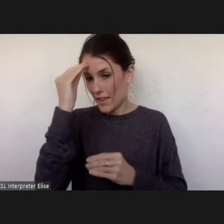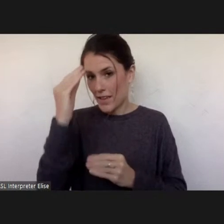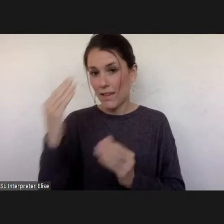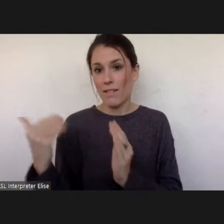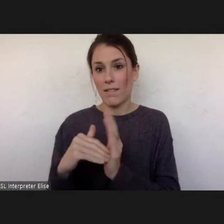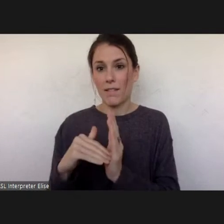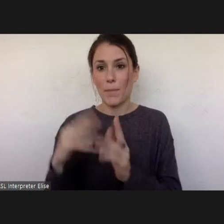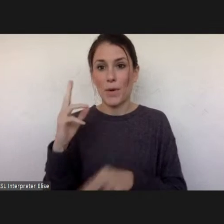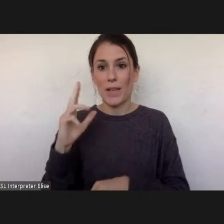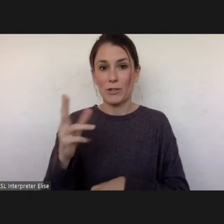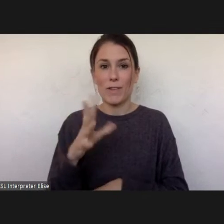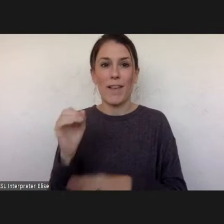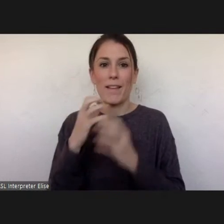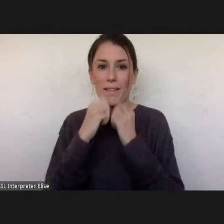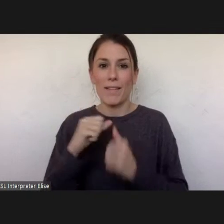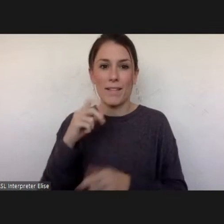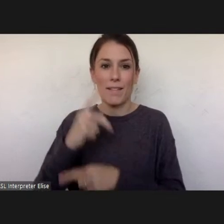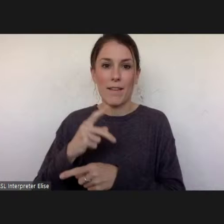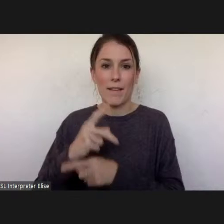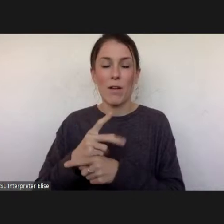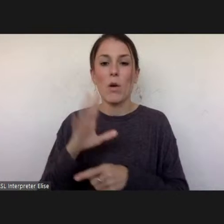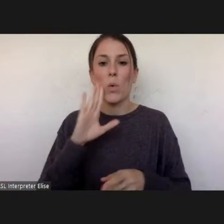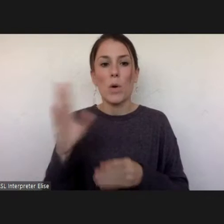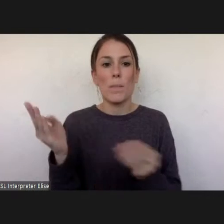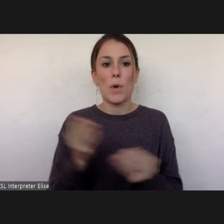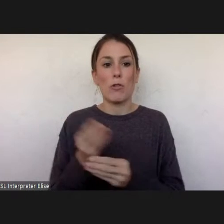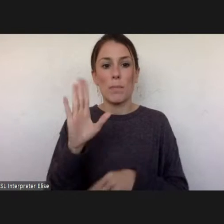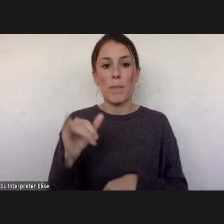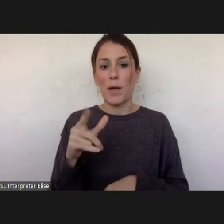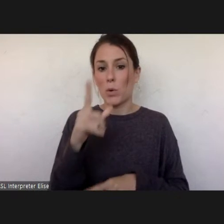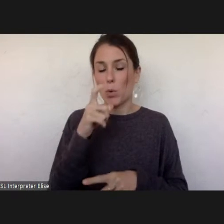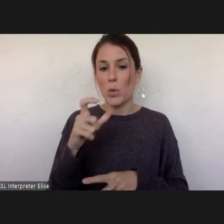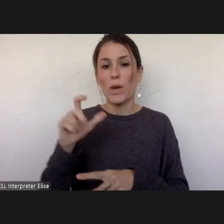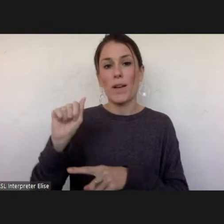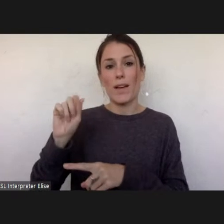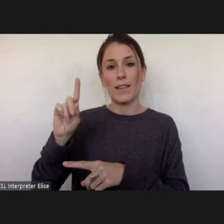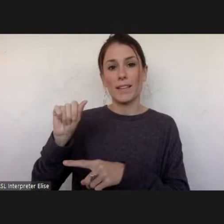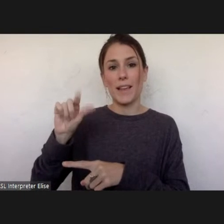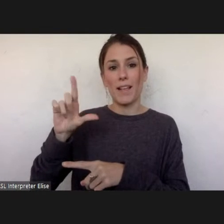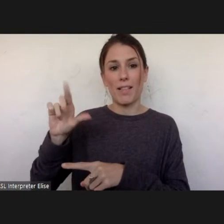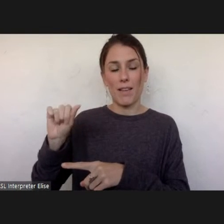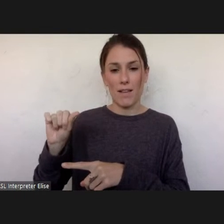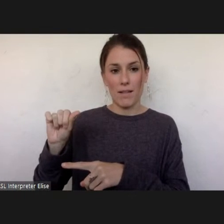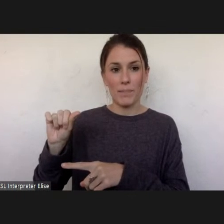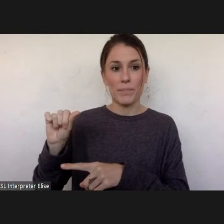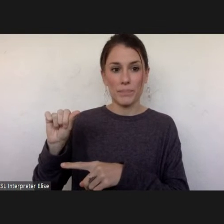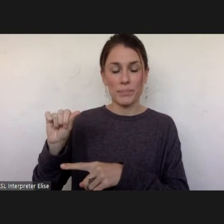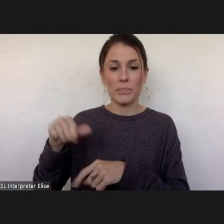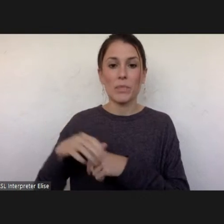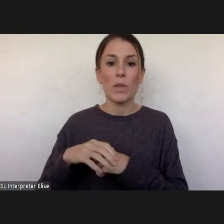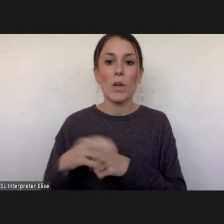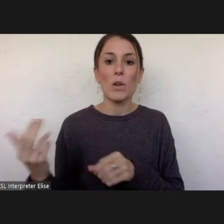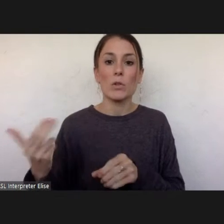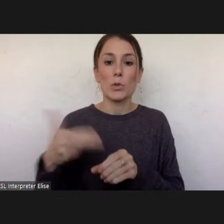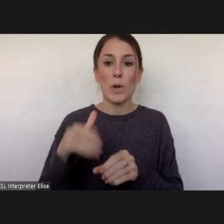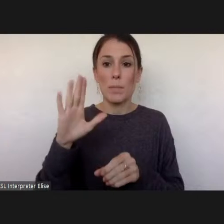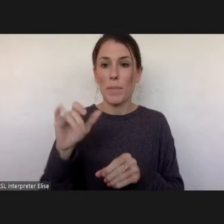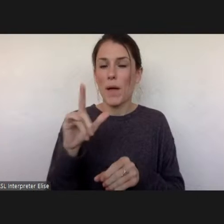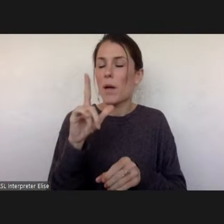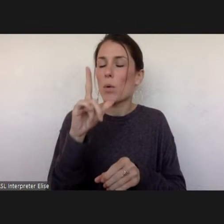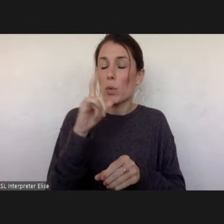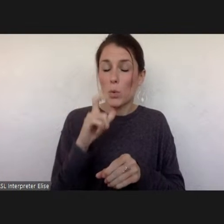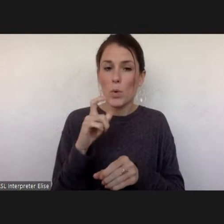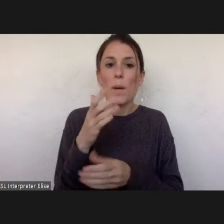be moderated by our dear guest, Adela Licona, joined by a part of the current cohort of the